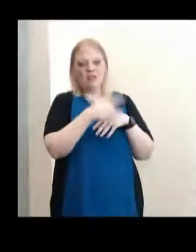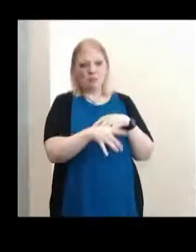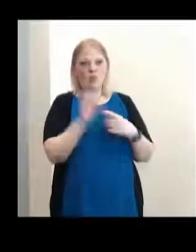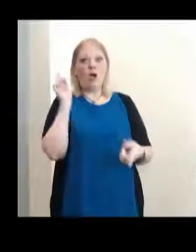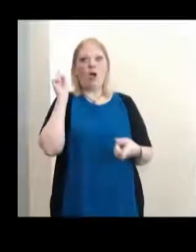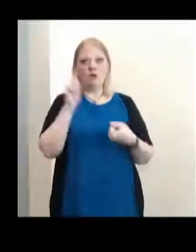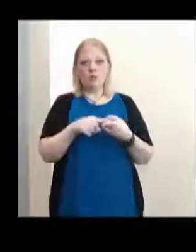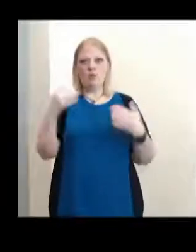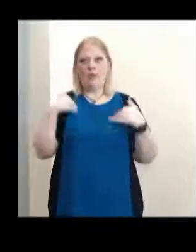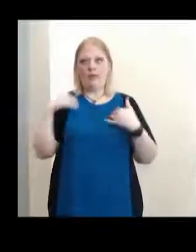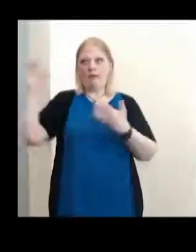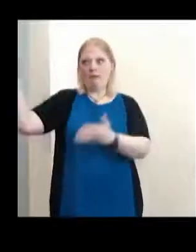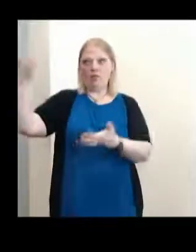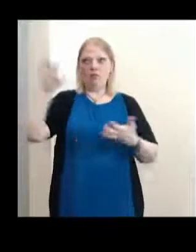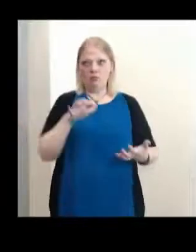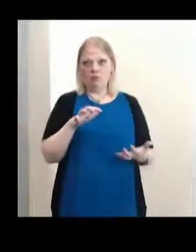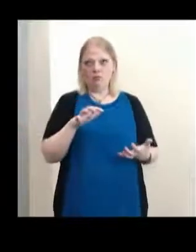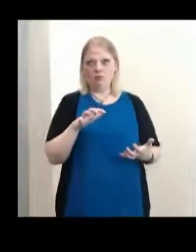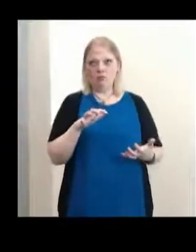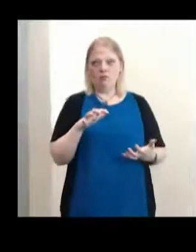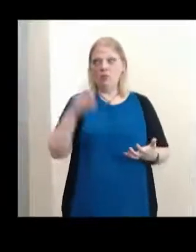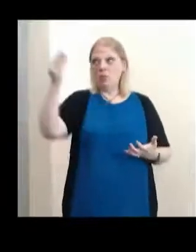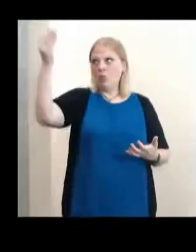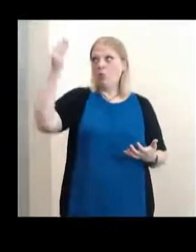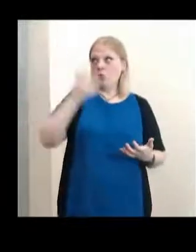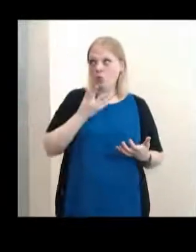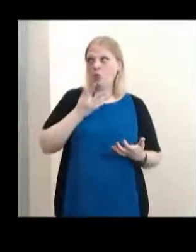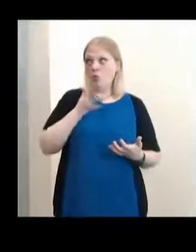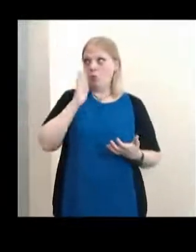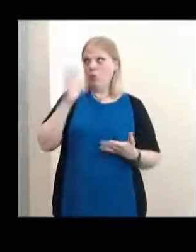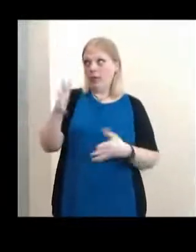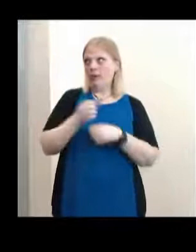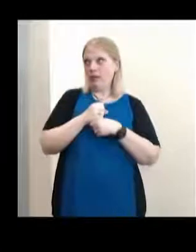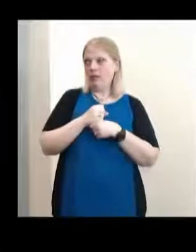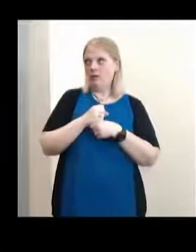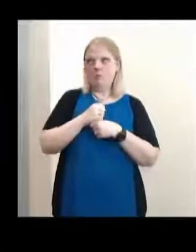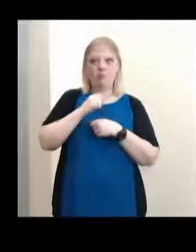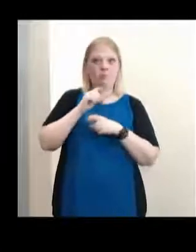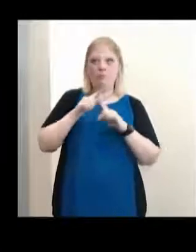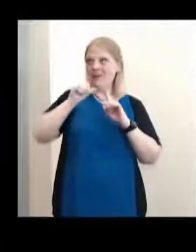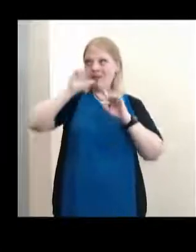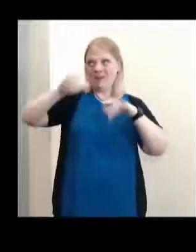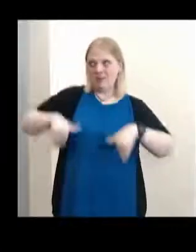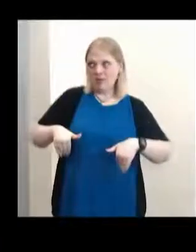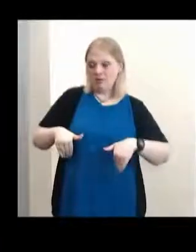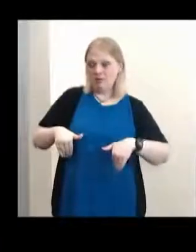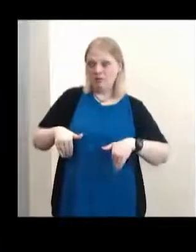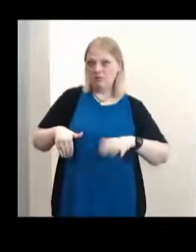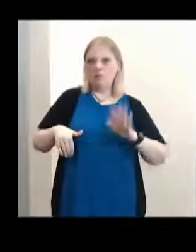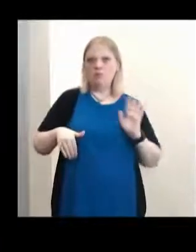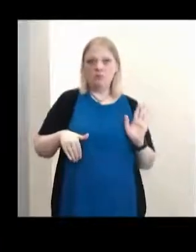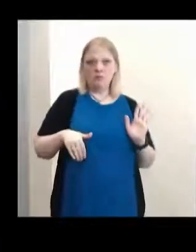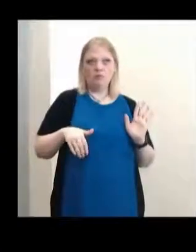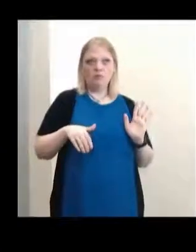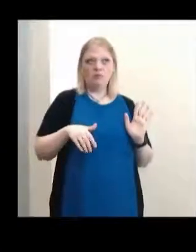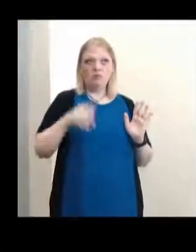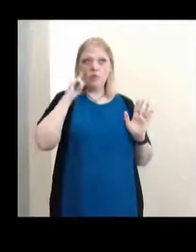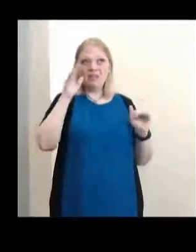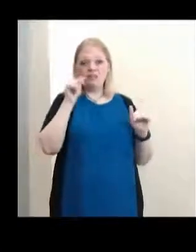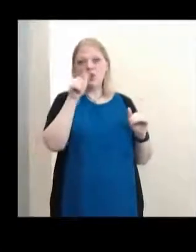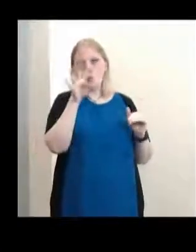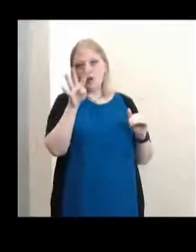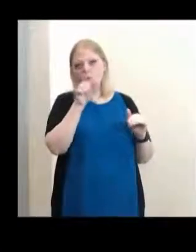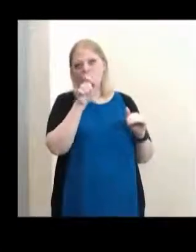the doses in hand. So we've received notice of what we're expecting to get. We haven't gotten the doses yet. We expect to get those in the next 24 to